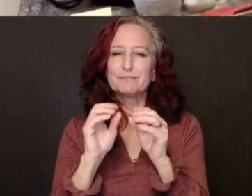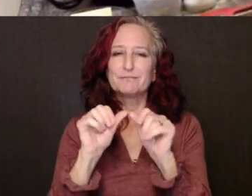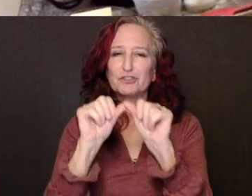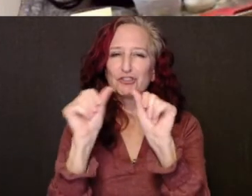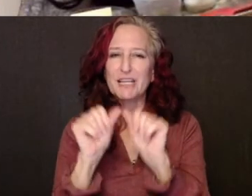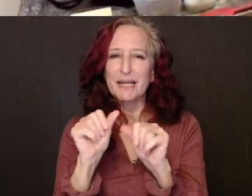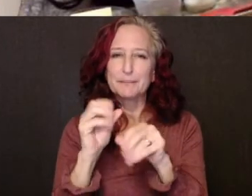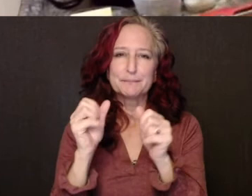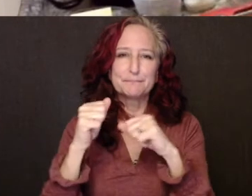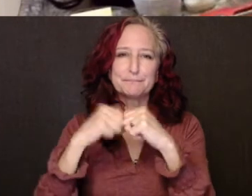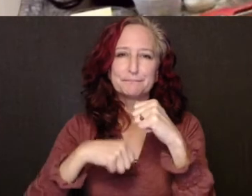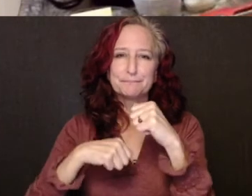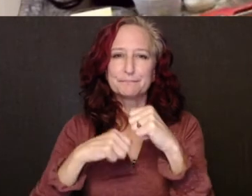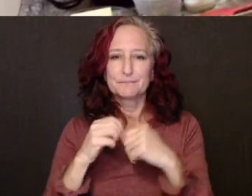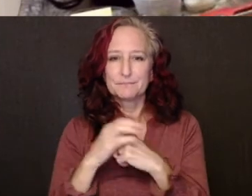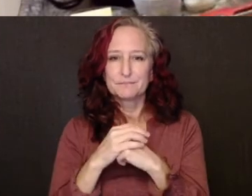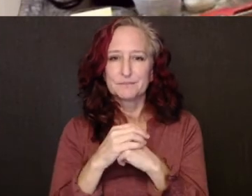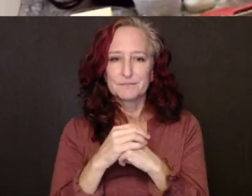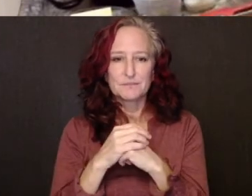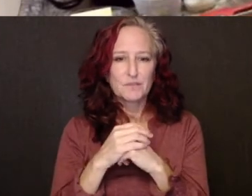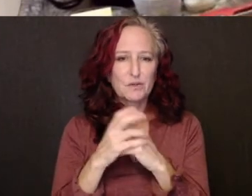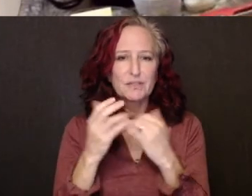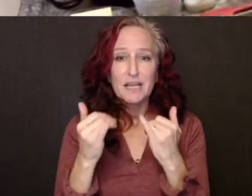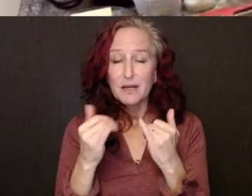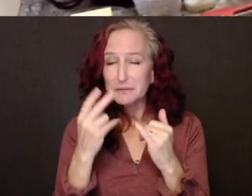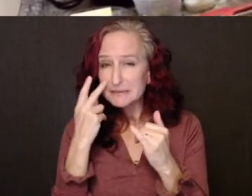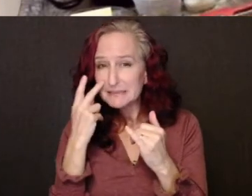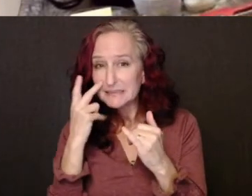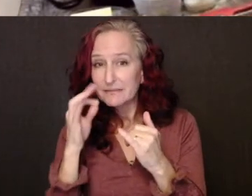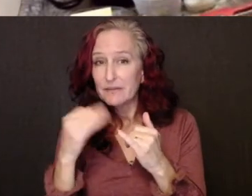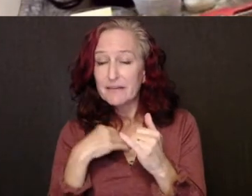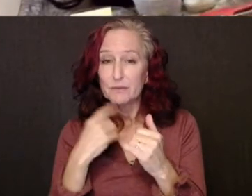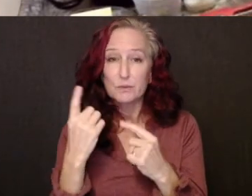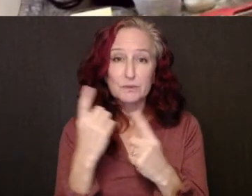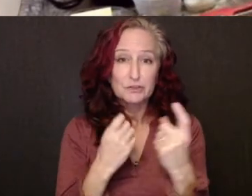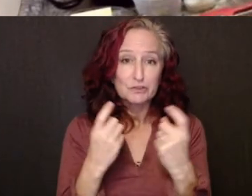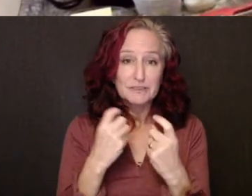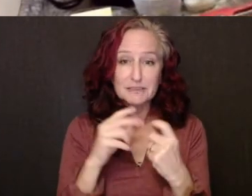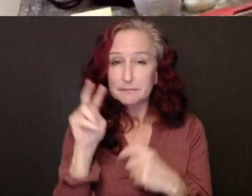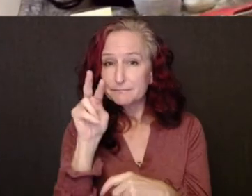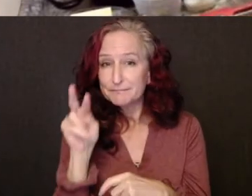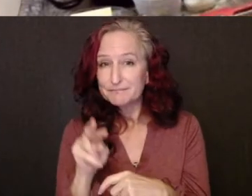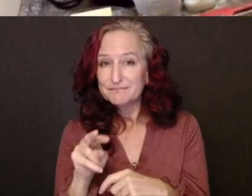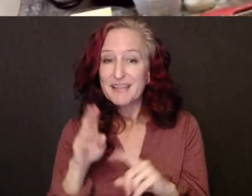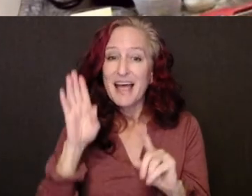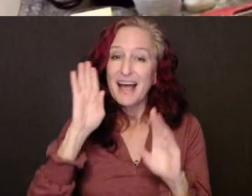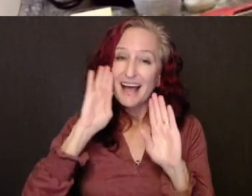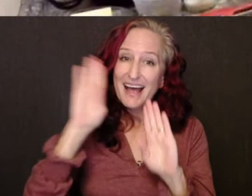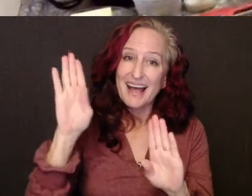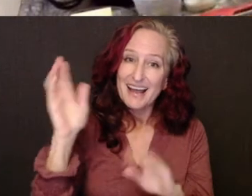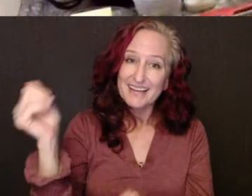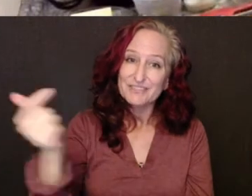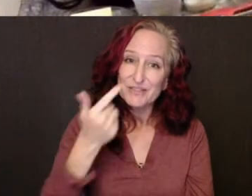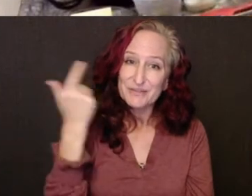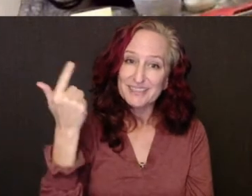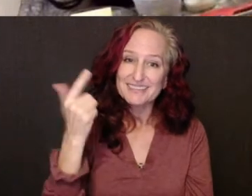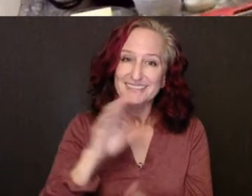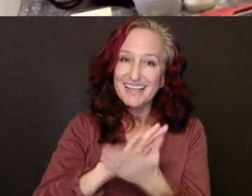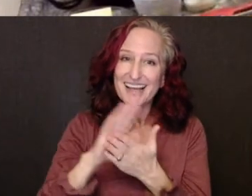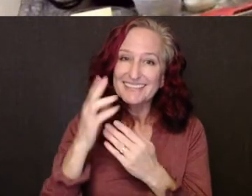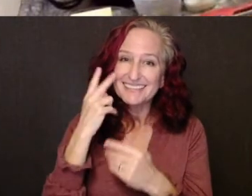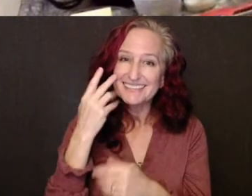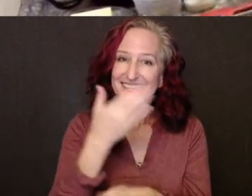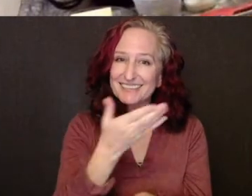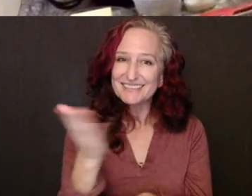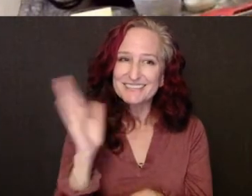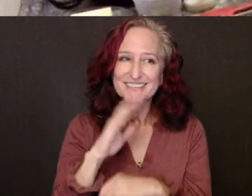little bit thinner, but if you have the right temperature and everything, then you can definitely, it'll